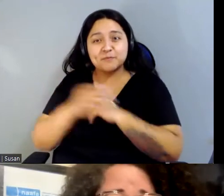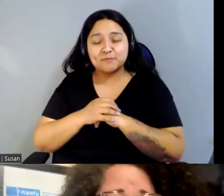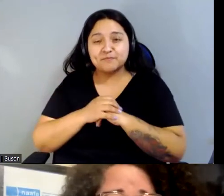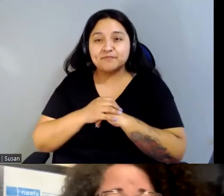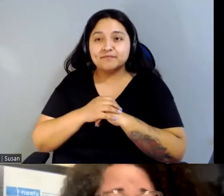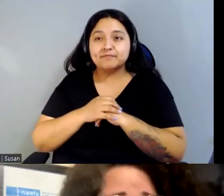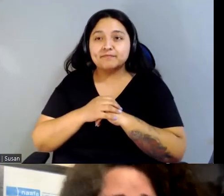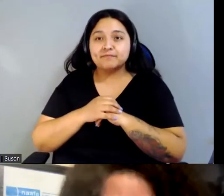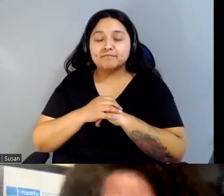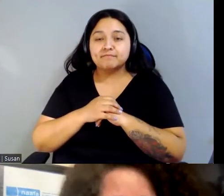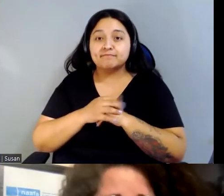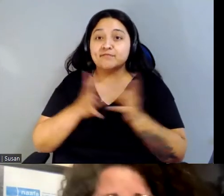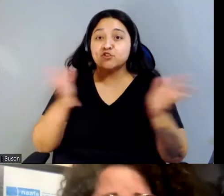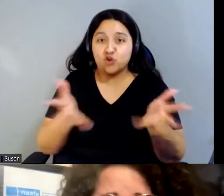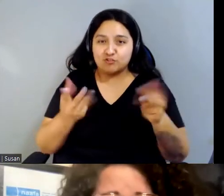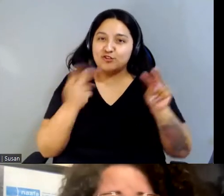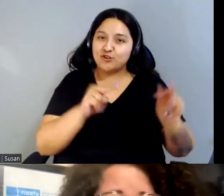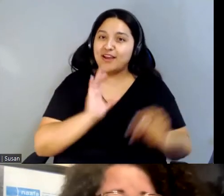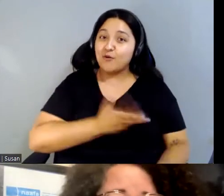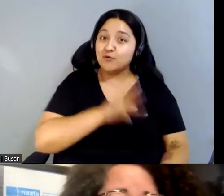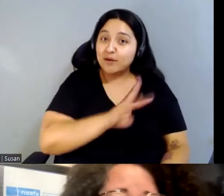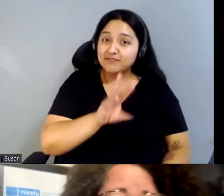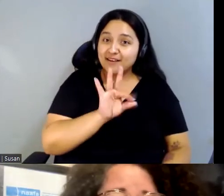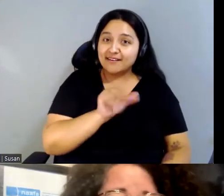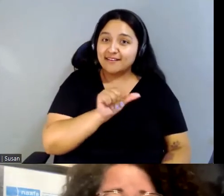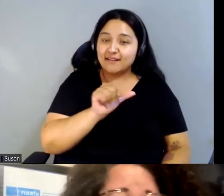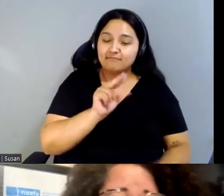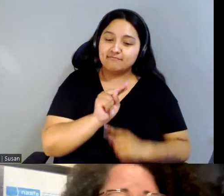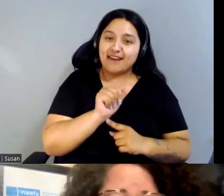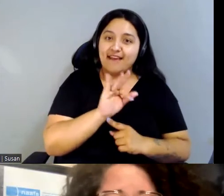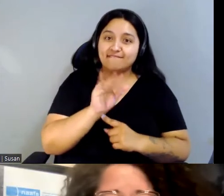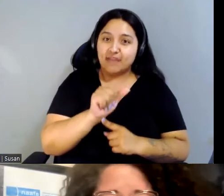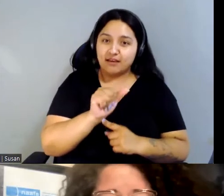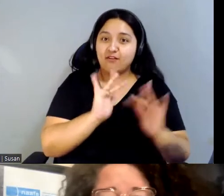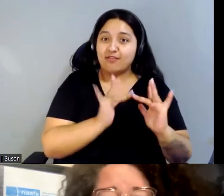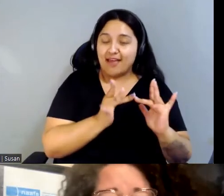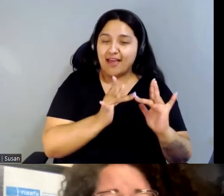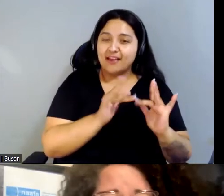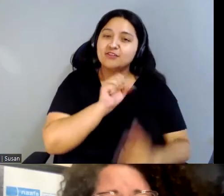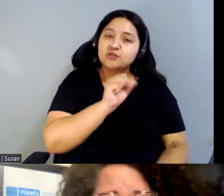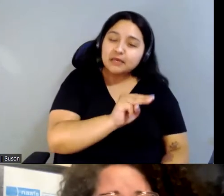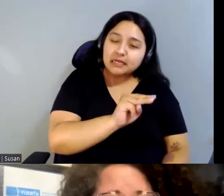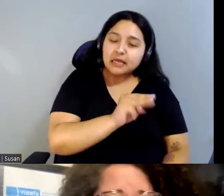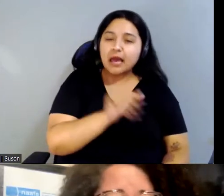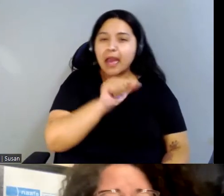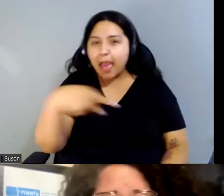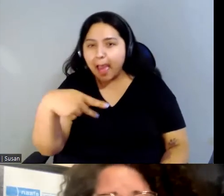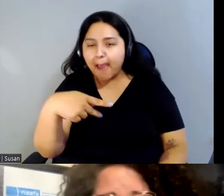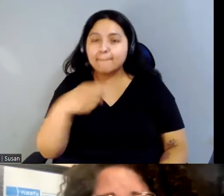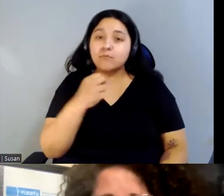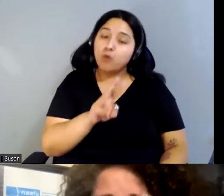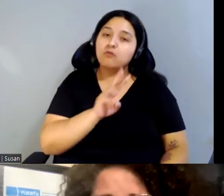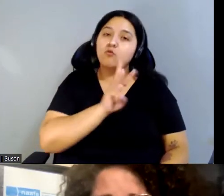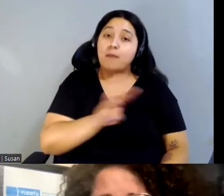out NAAFA online in your favorite social media sites, your favorite social media apps, or at our website. We are